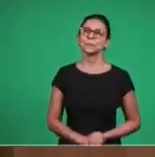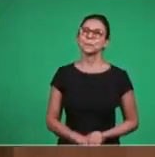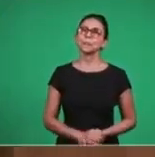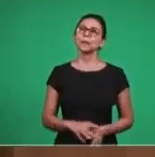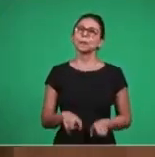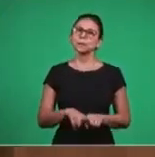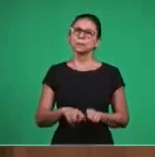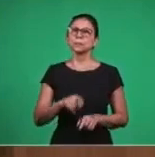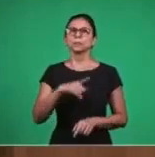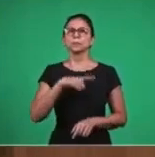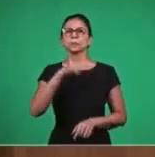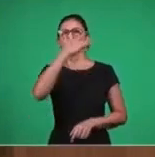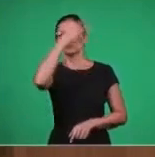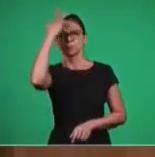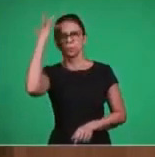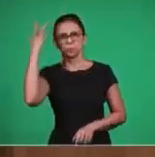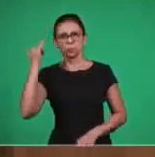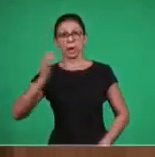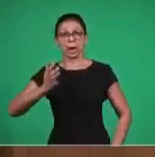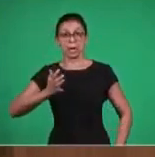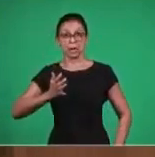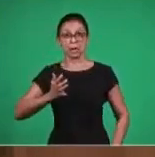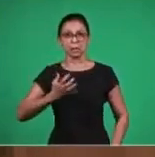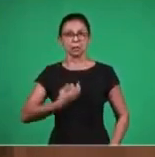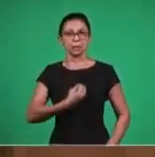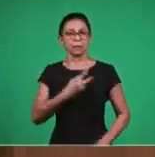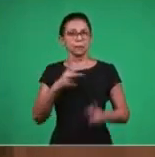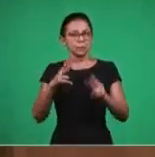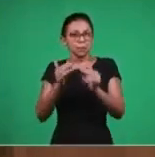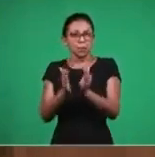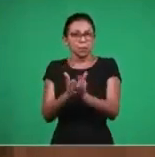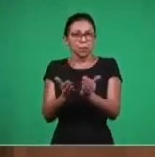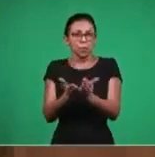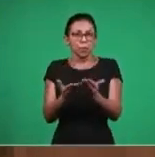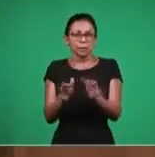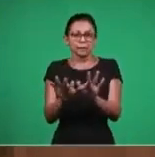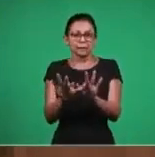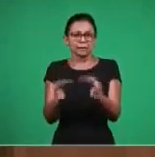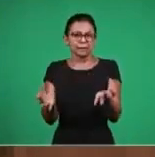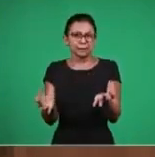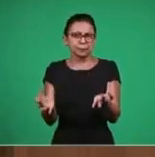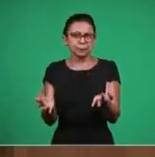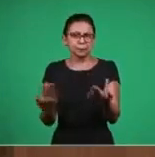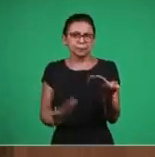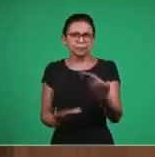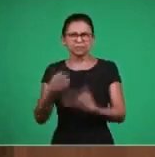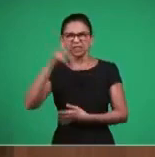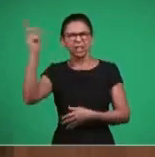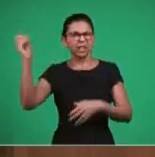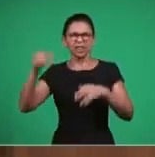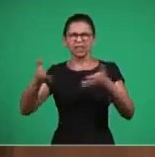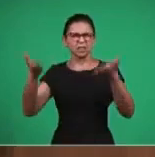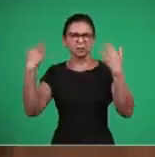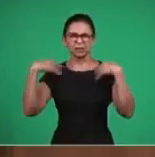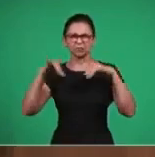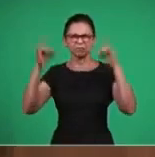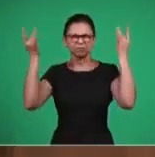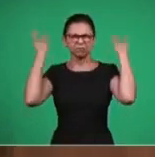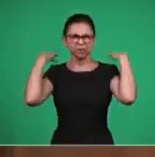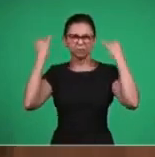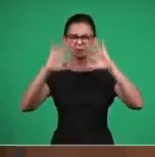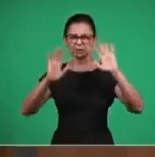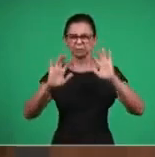they live like if they were poor. They're servants of the Lord. We know many who are very good